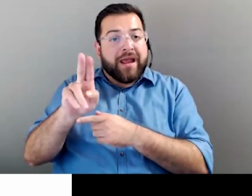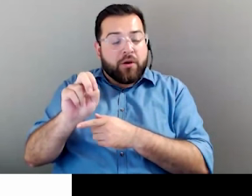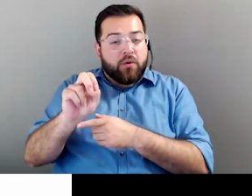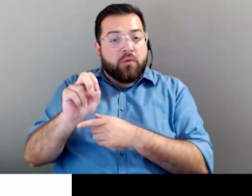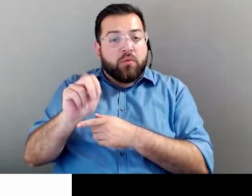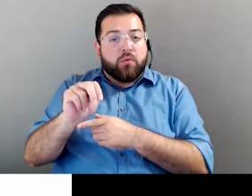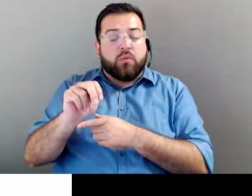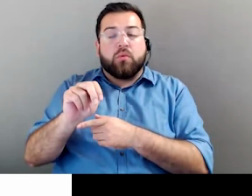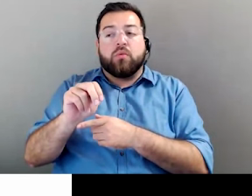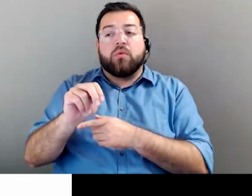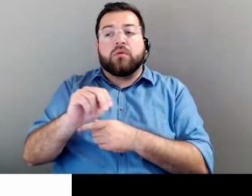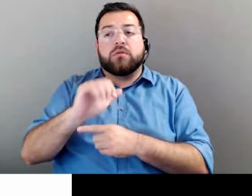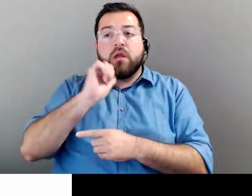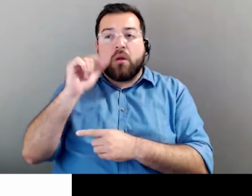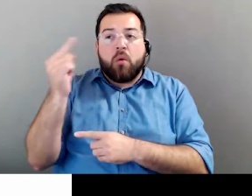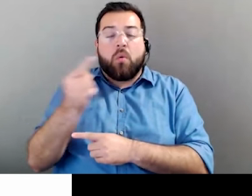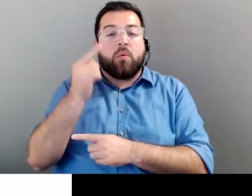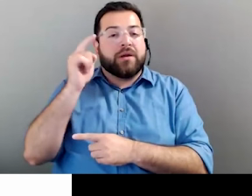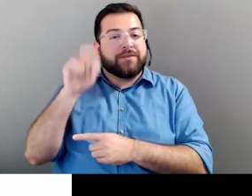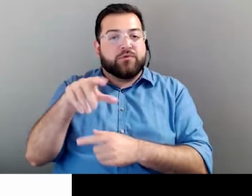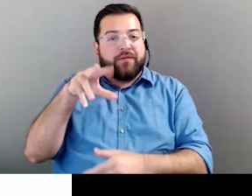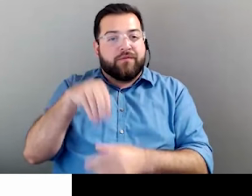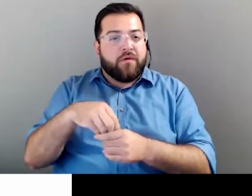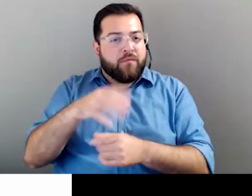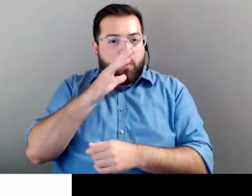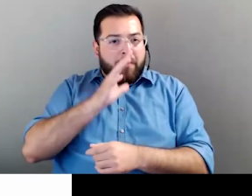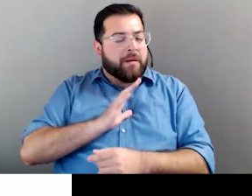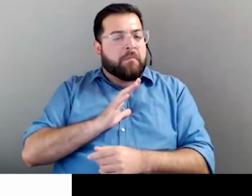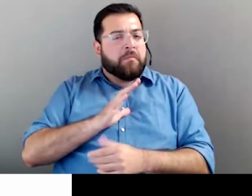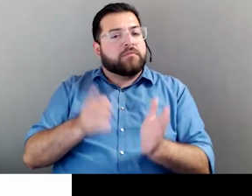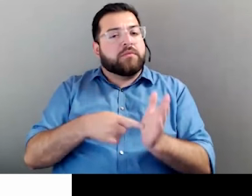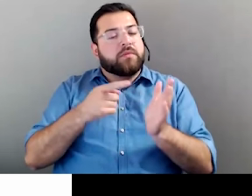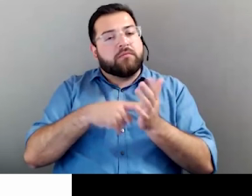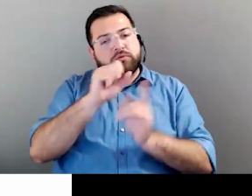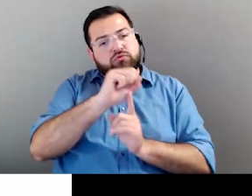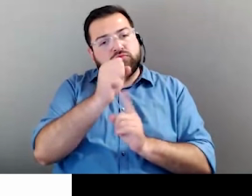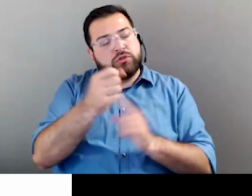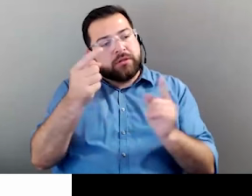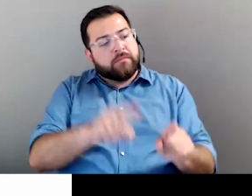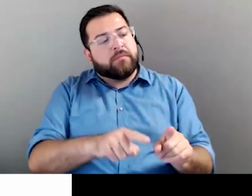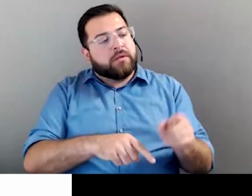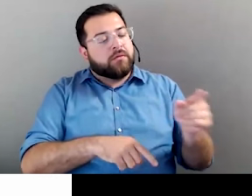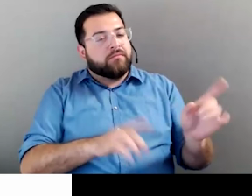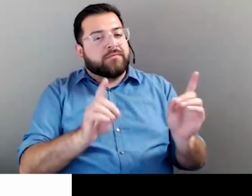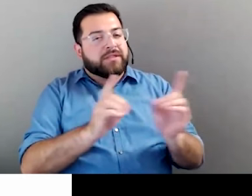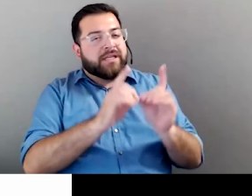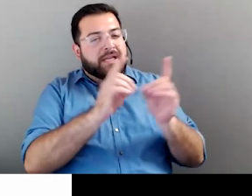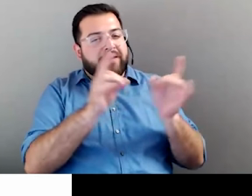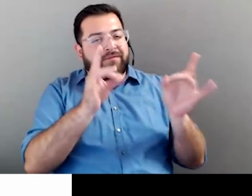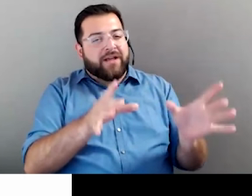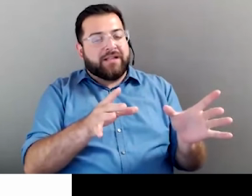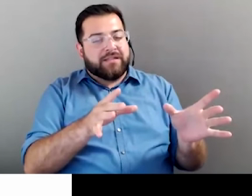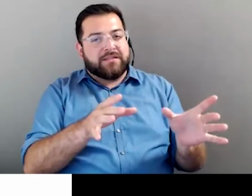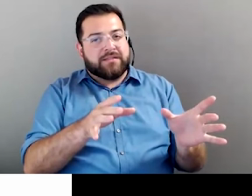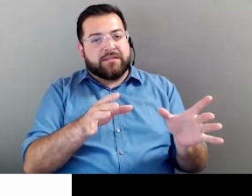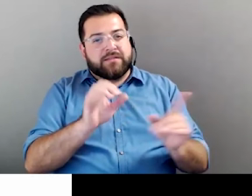always involve a woman, or sometimes it's, I've had cases where it's like a dating violence situation and involve